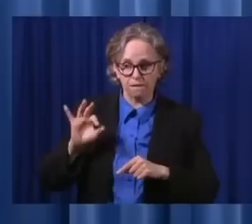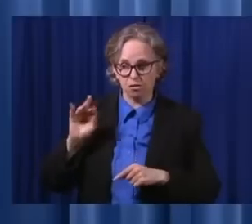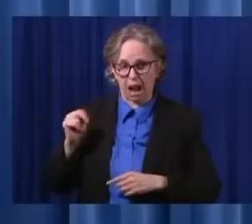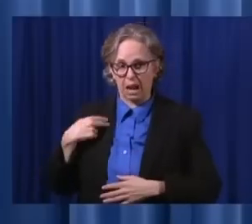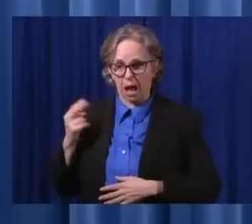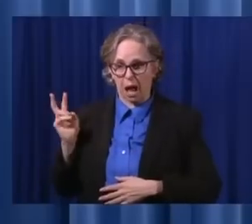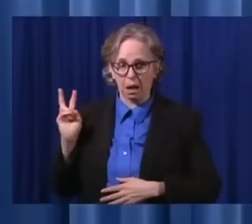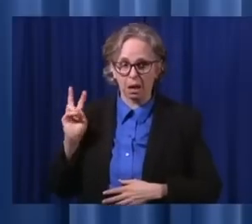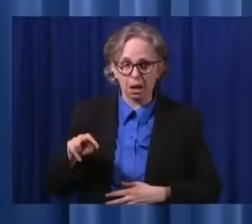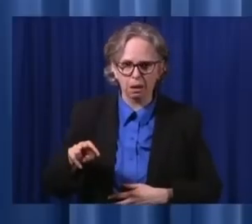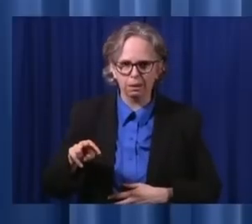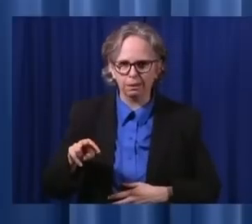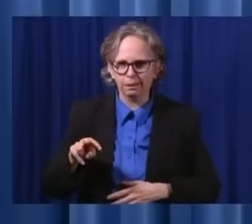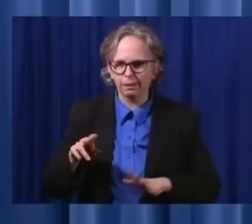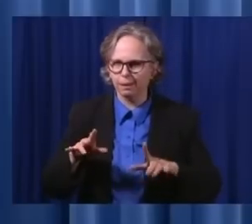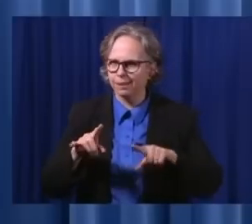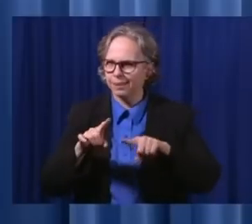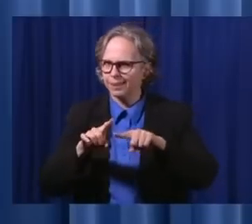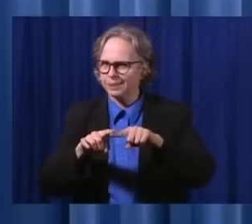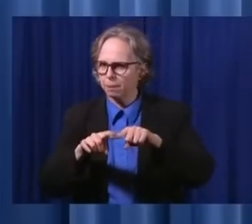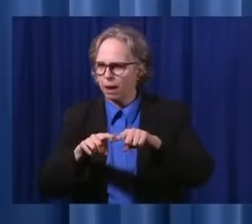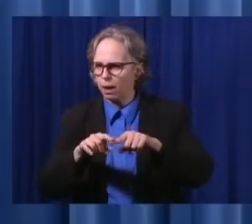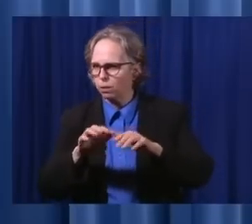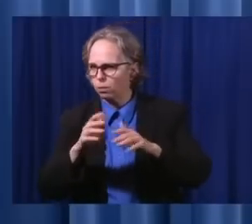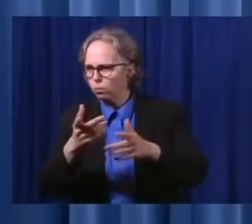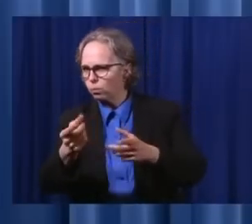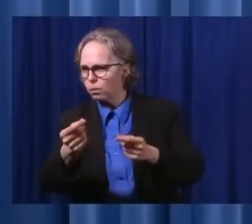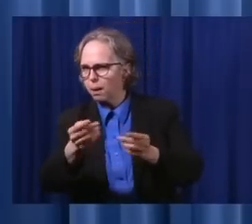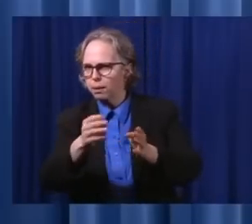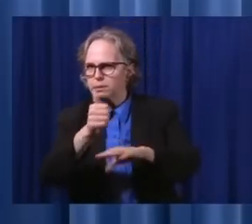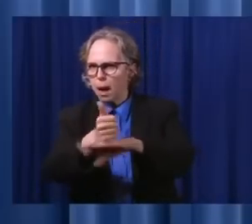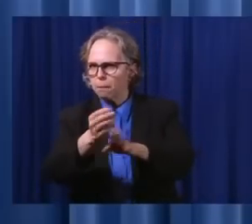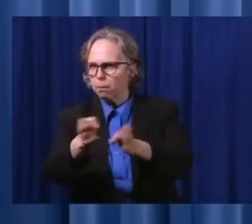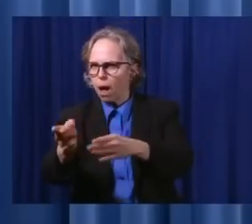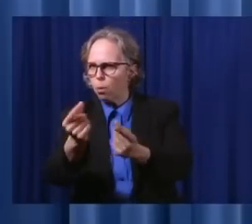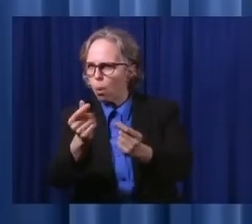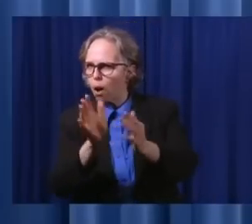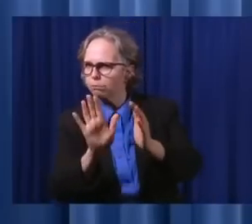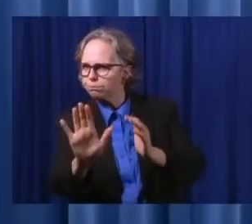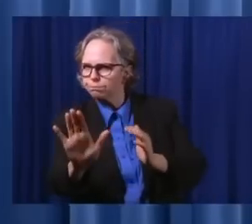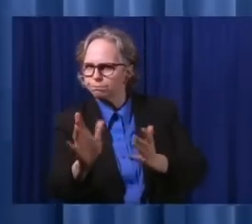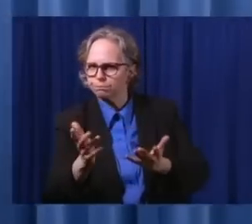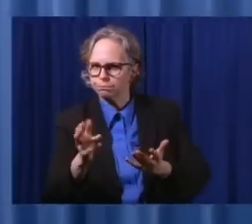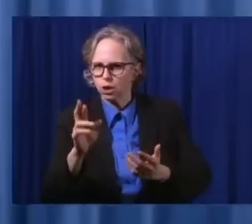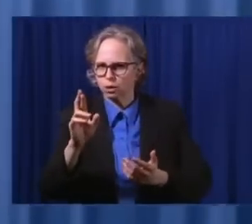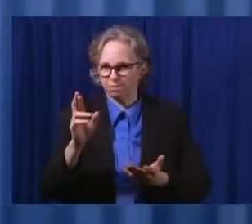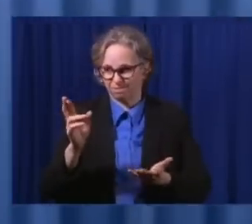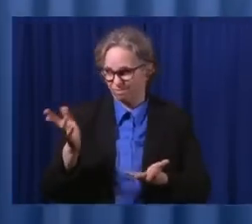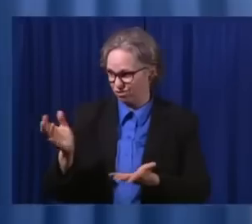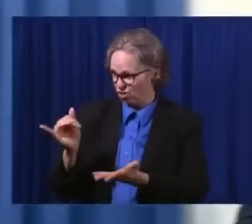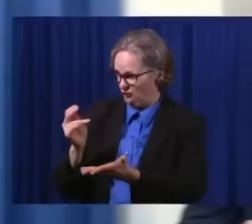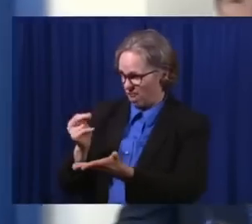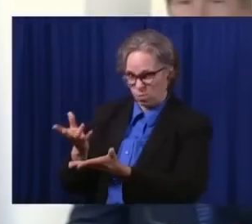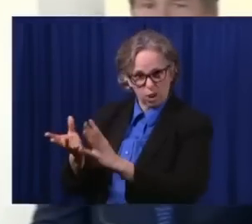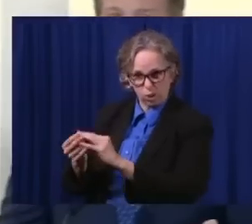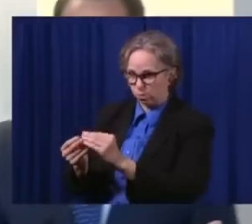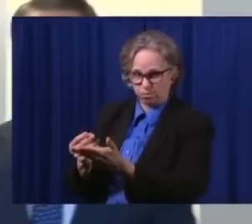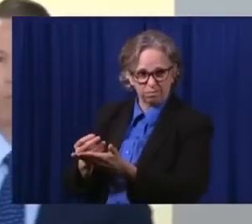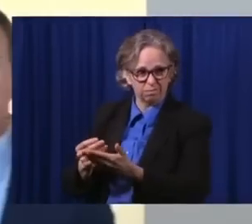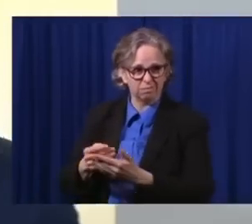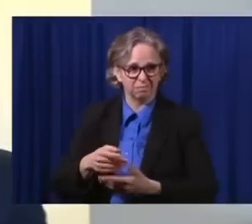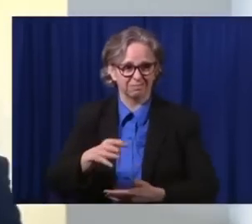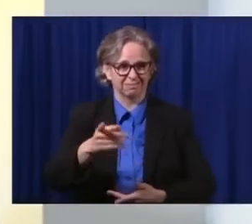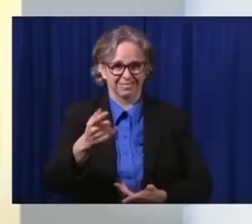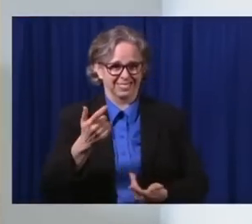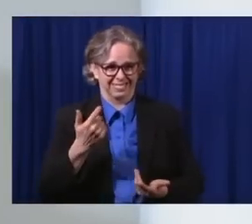on all of those things and what the situation is at that point. John? Yeah, I don't have much to add to that other